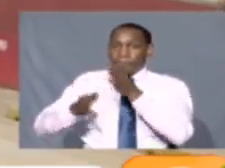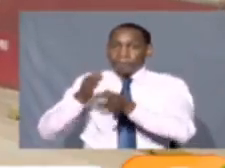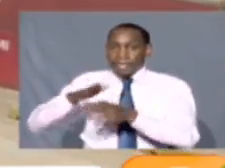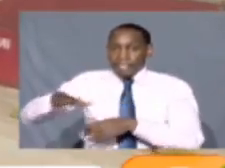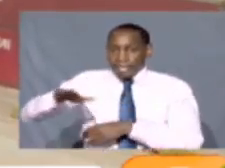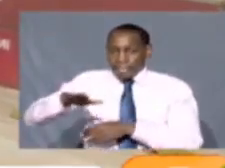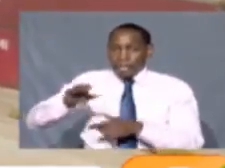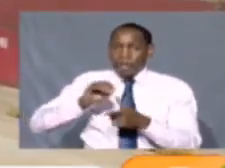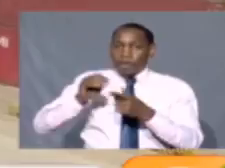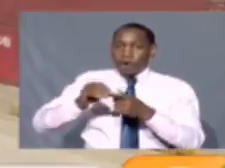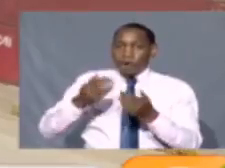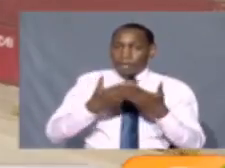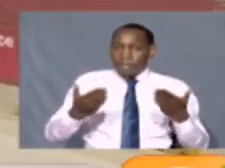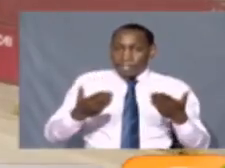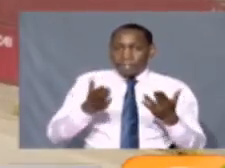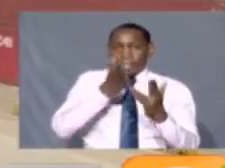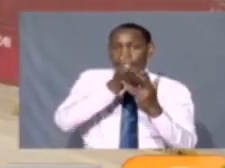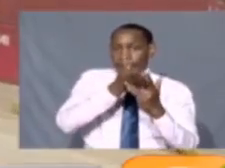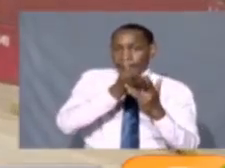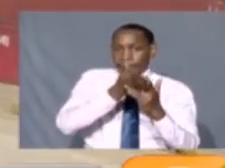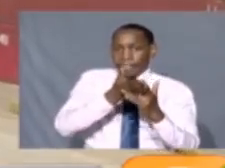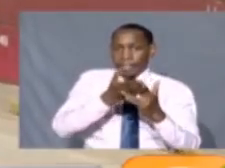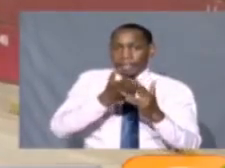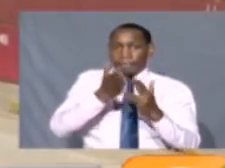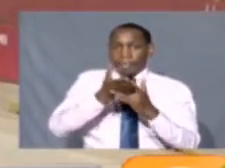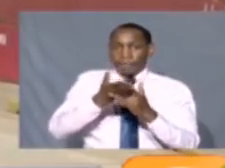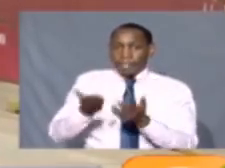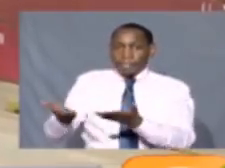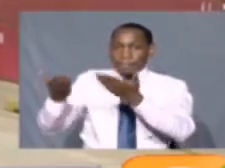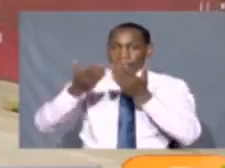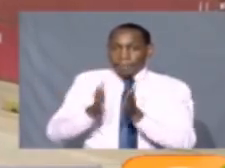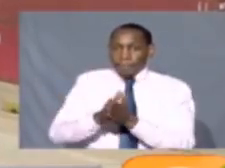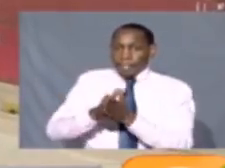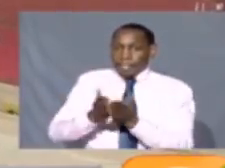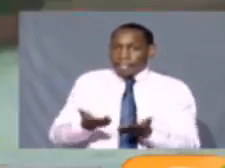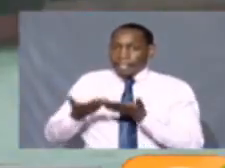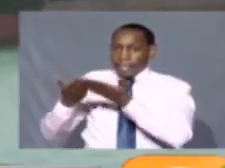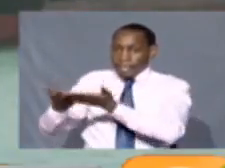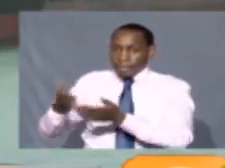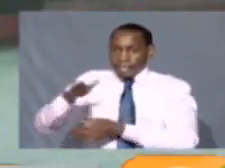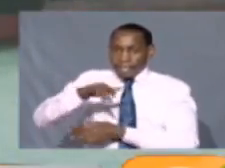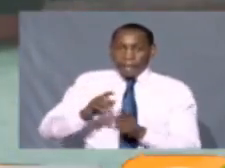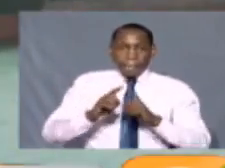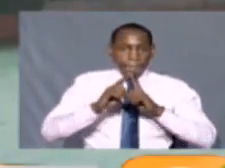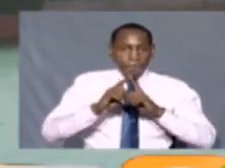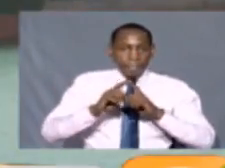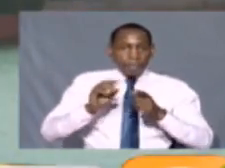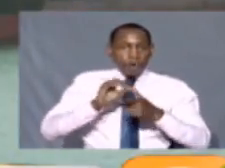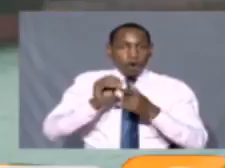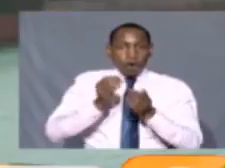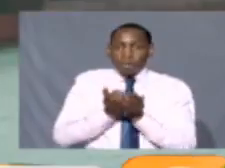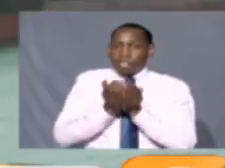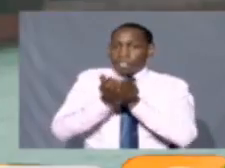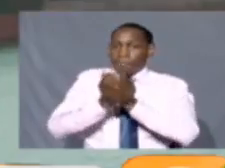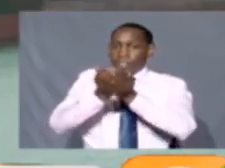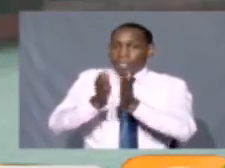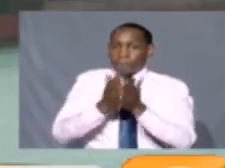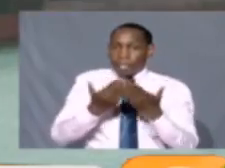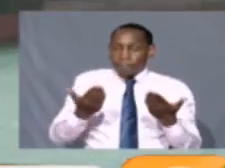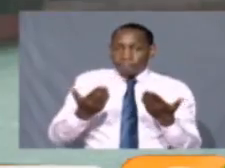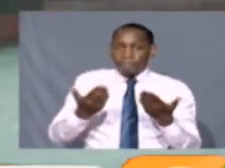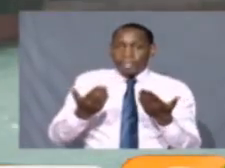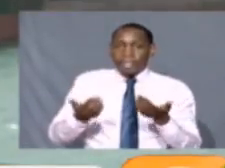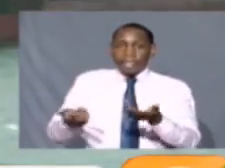Depot, or was the container tampered with between pickup and delivery points? Or better yet, did the ship carrying the consignment